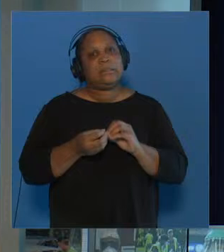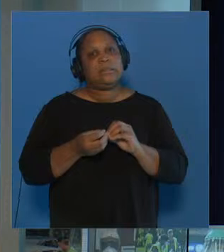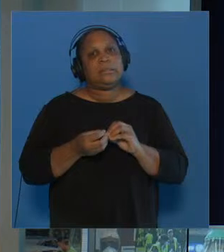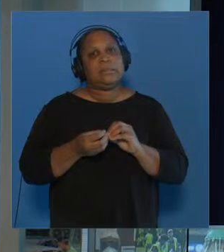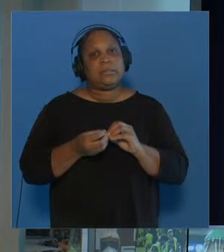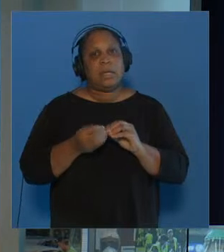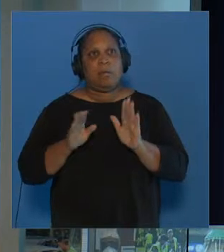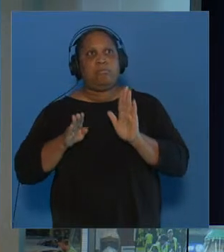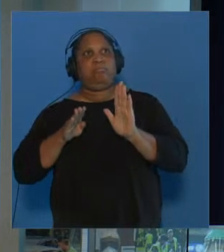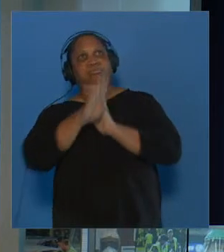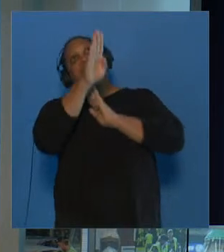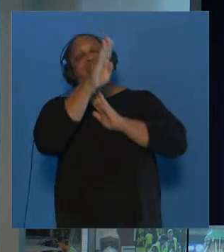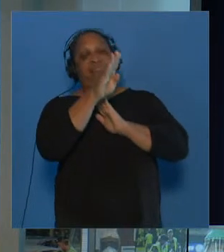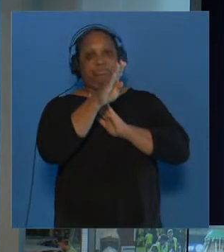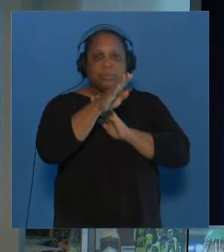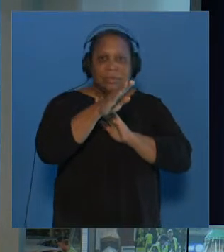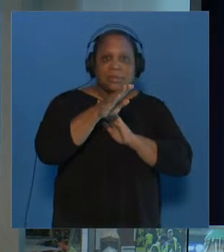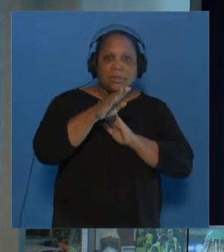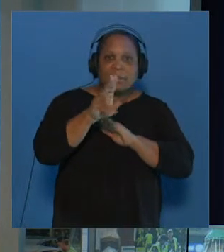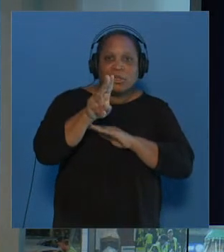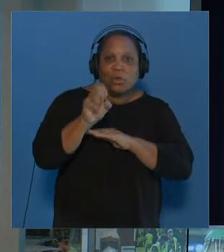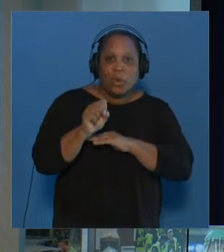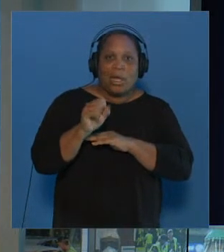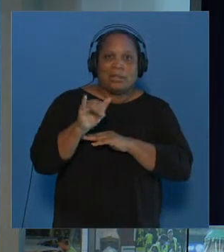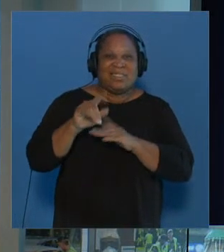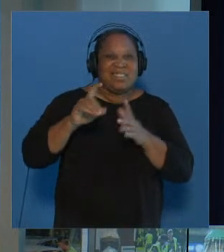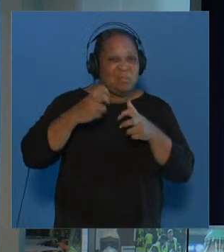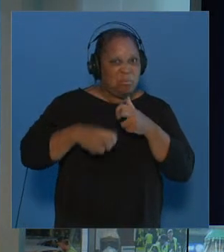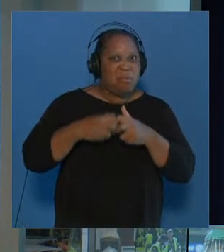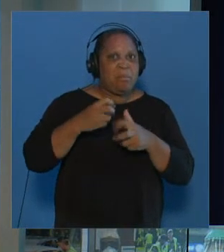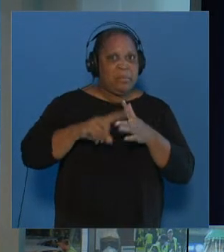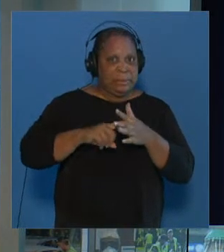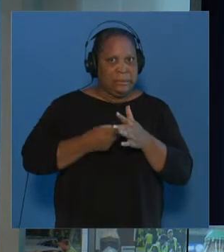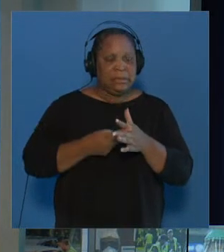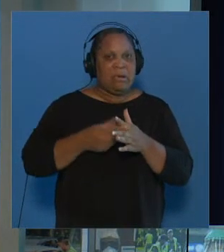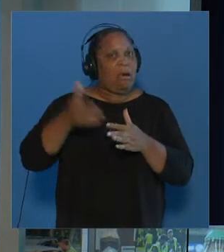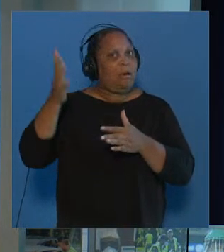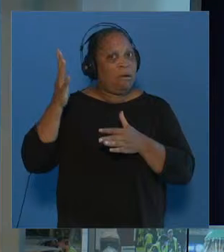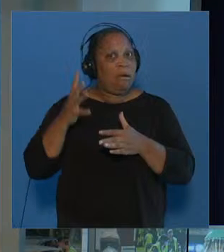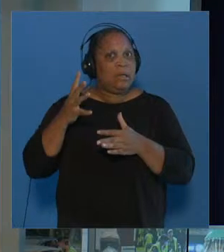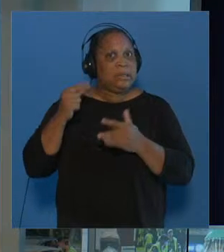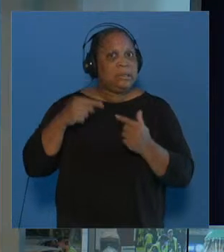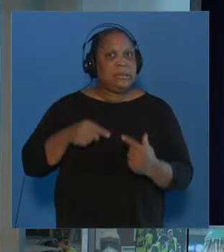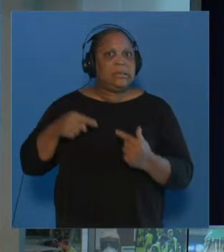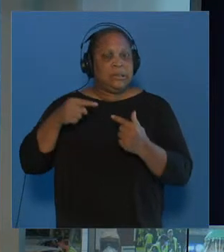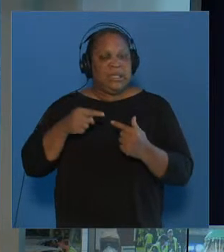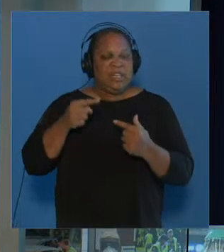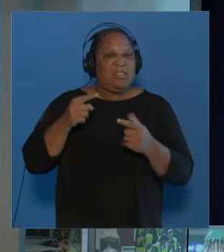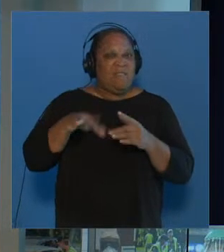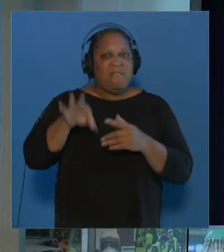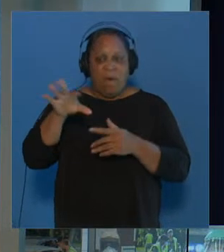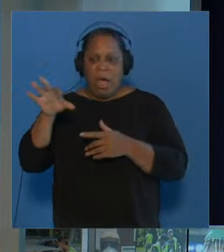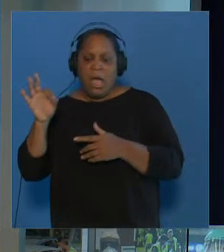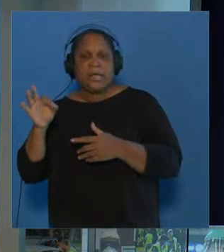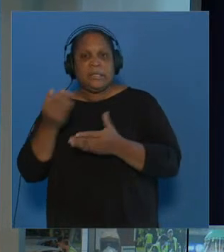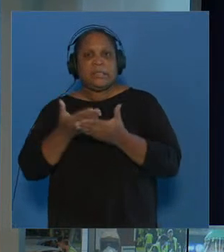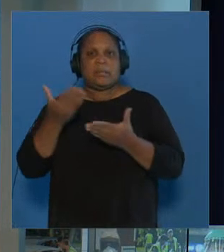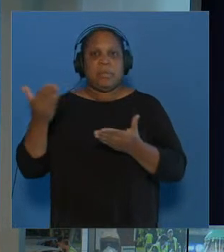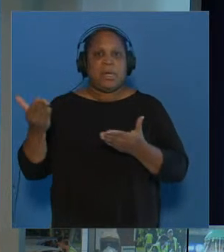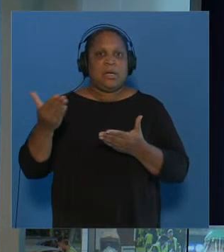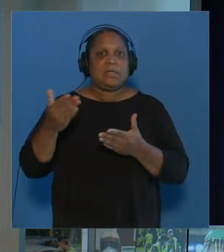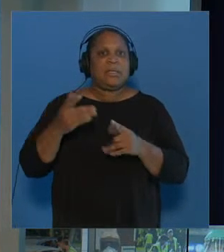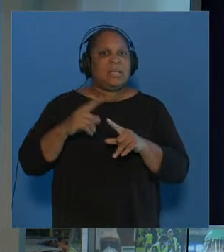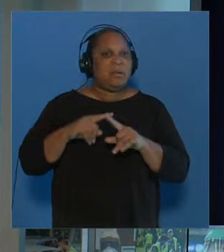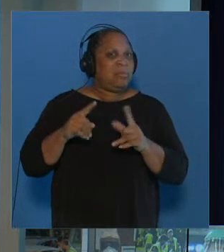the U.S., and that was a problem for us at the start. There was this tussle for all of these supplies. Is that going to affect us?